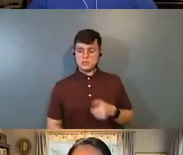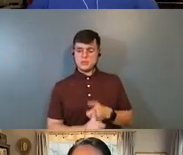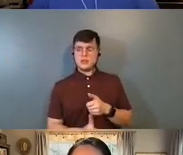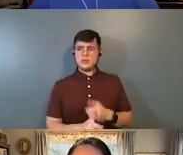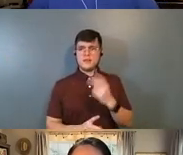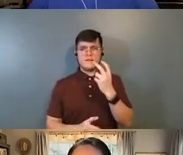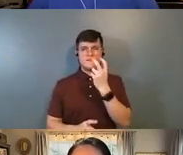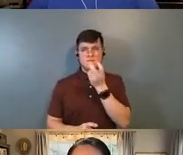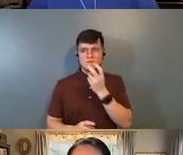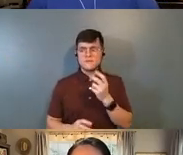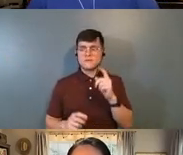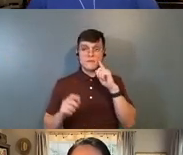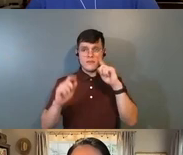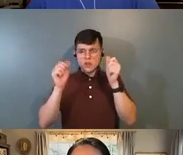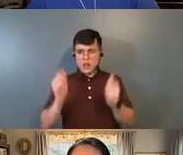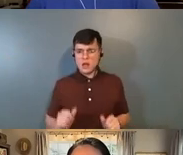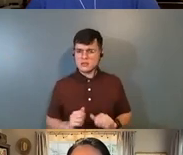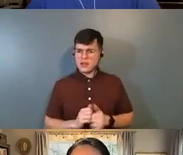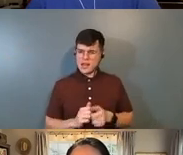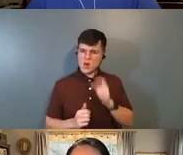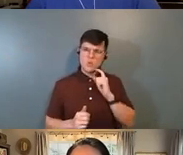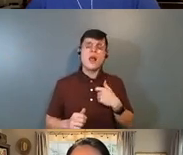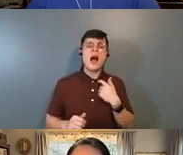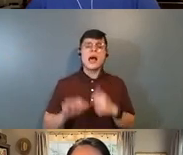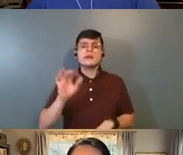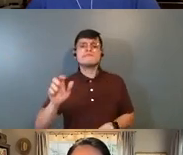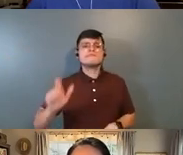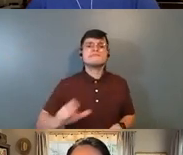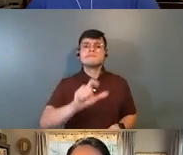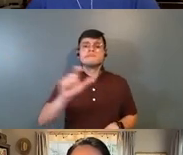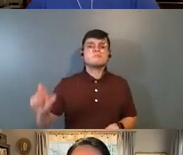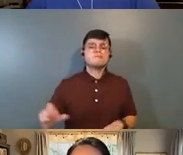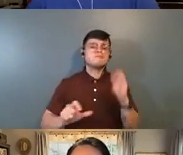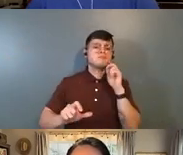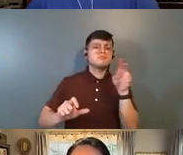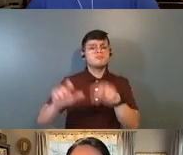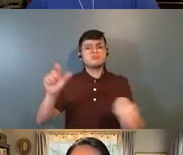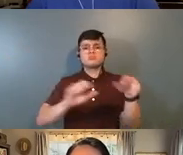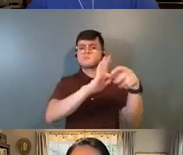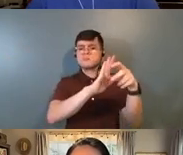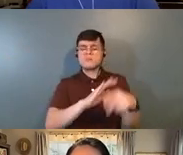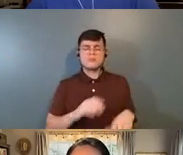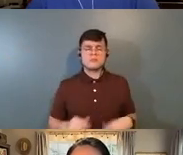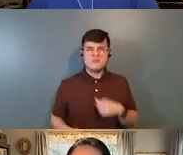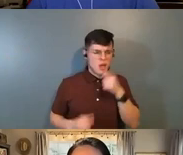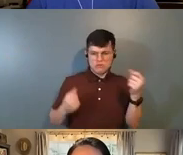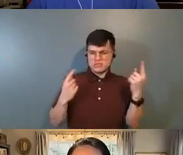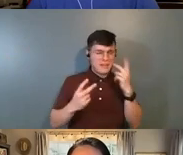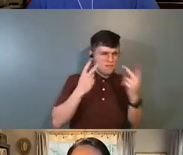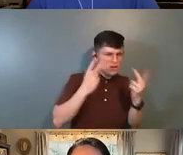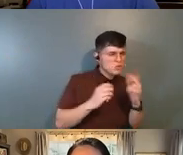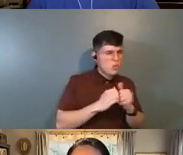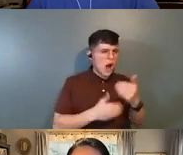with a screen reader? Or how would someone who might not understand the visual page or,